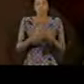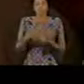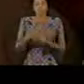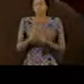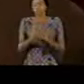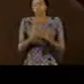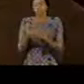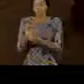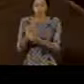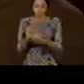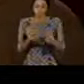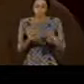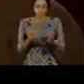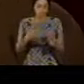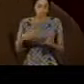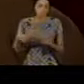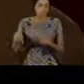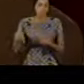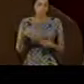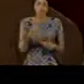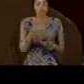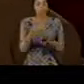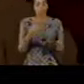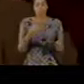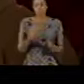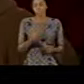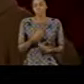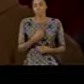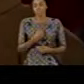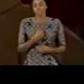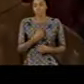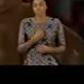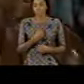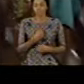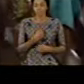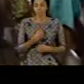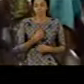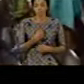to those around me.